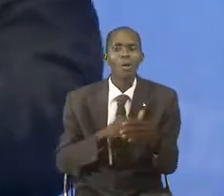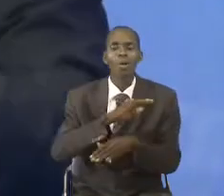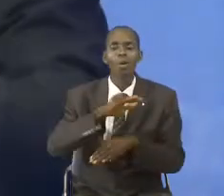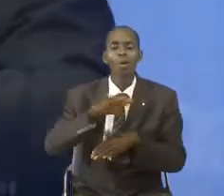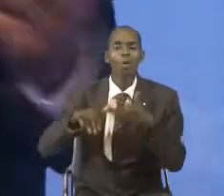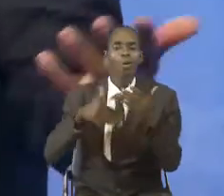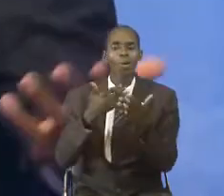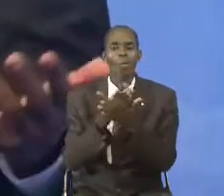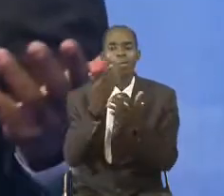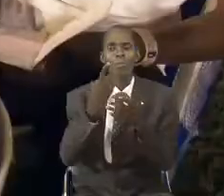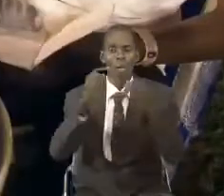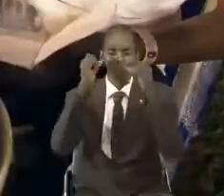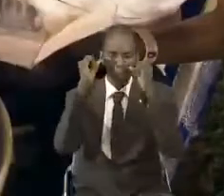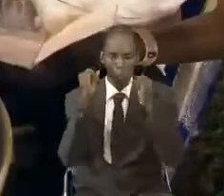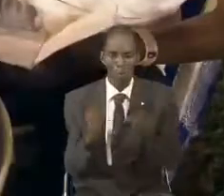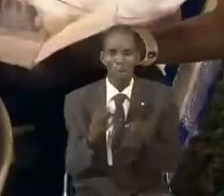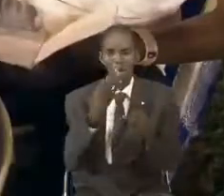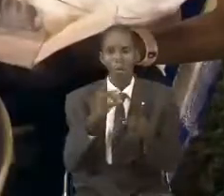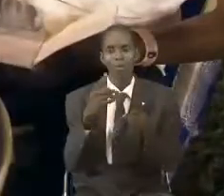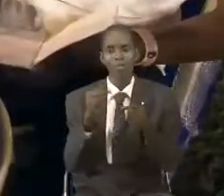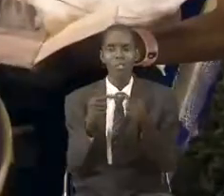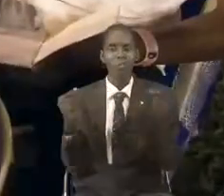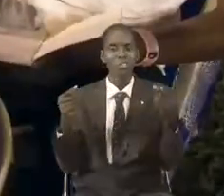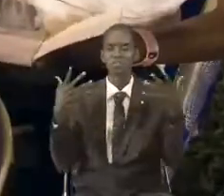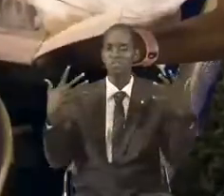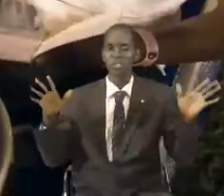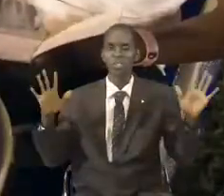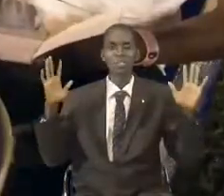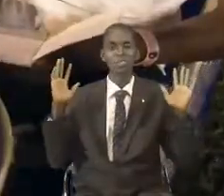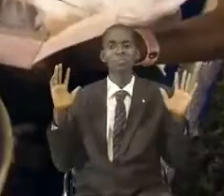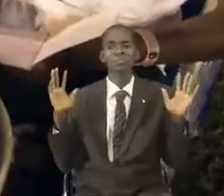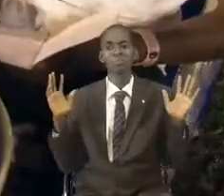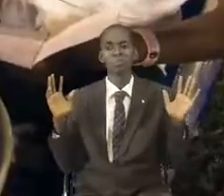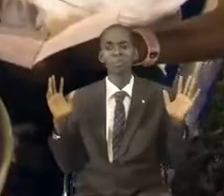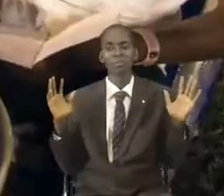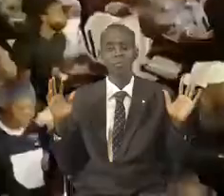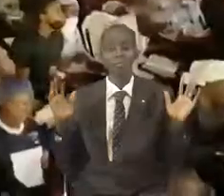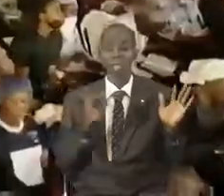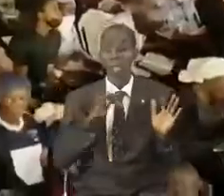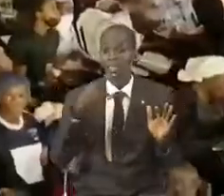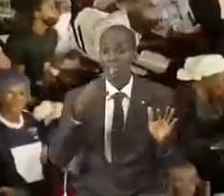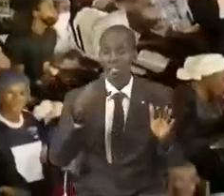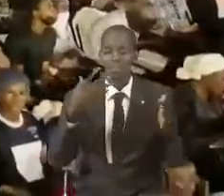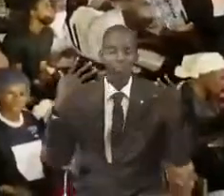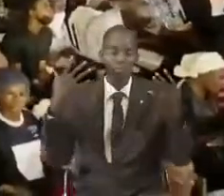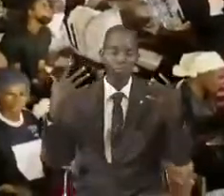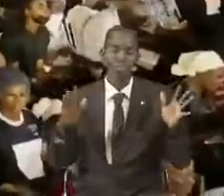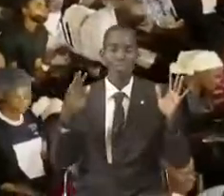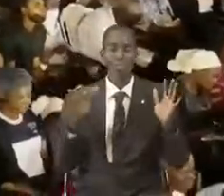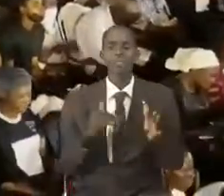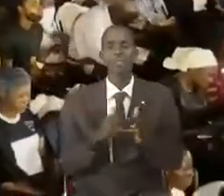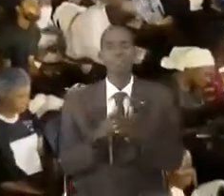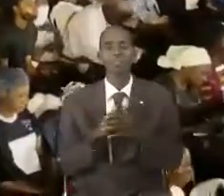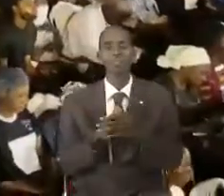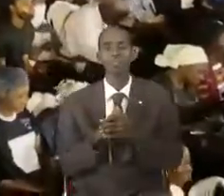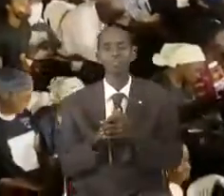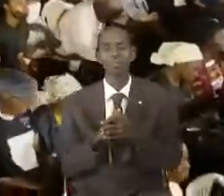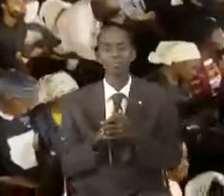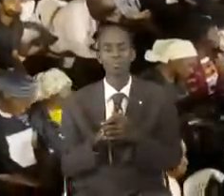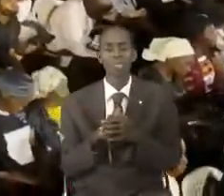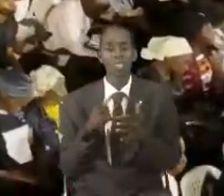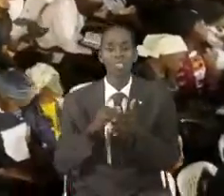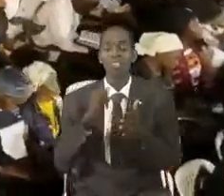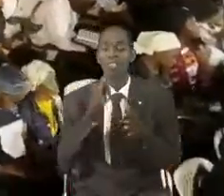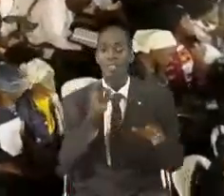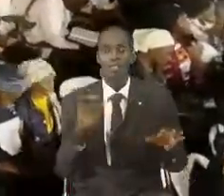Bible there? And over all the power of the enemy. Finish.